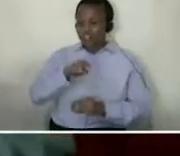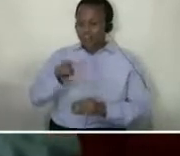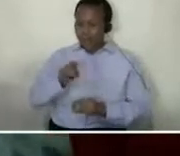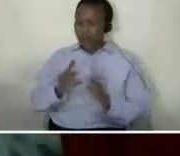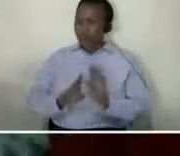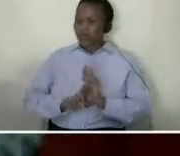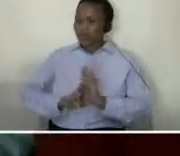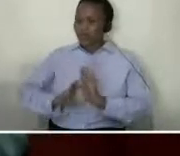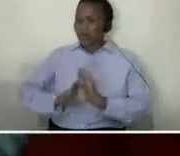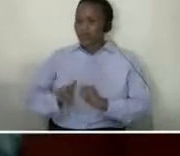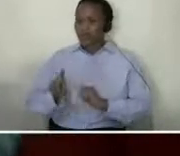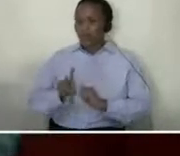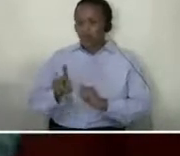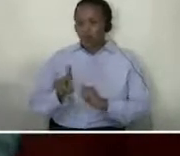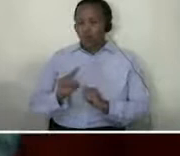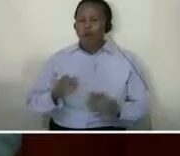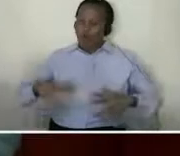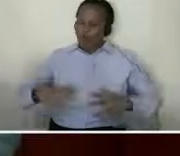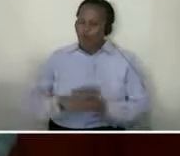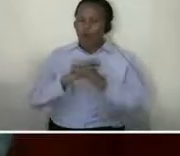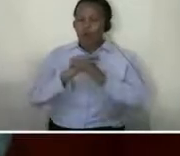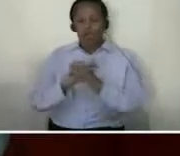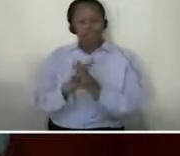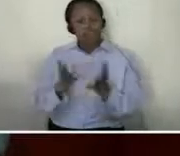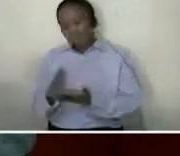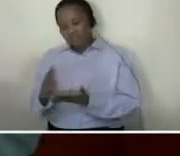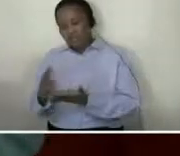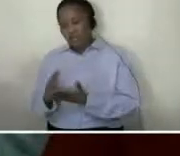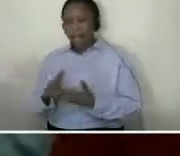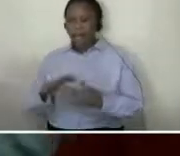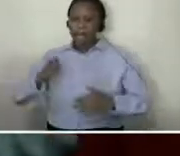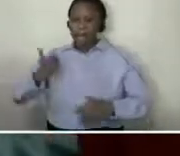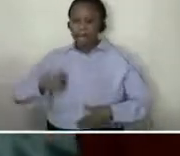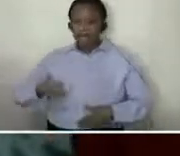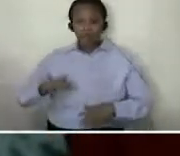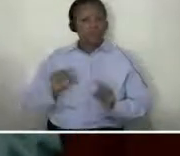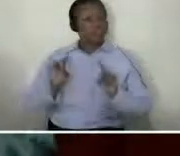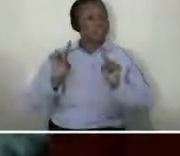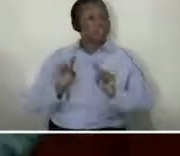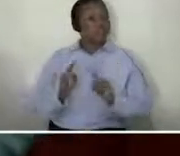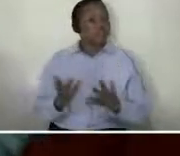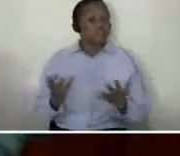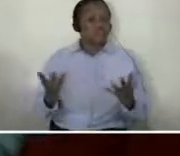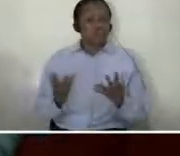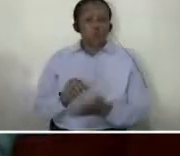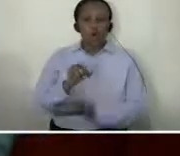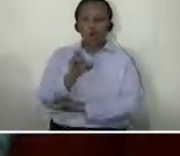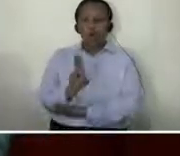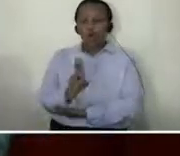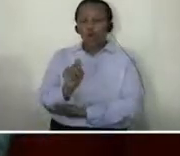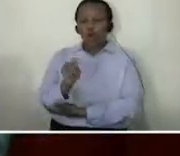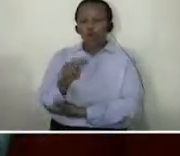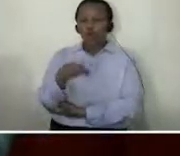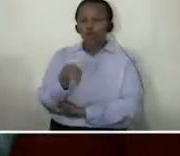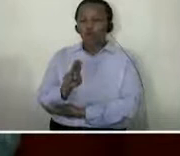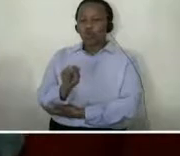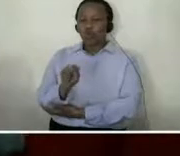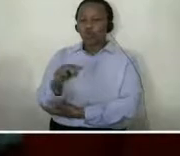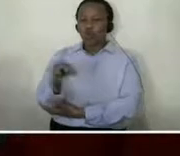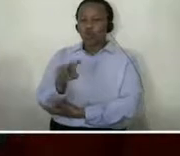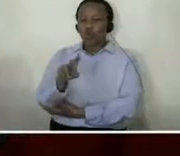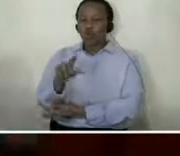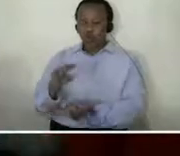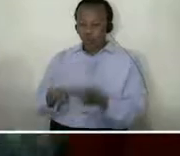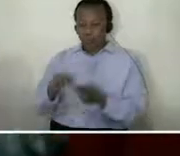formation of a coalition in some municipalities, especially under uThungulu, now King